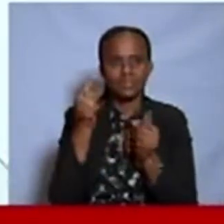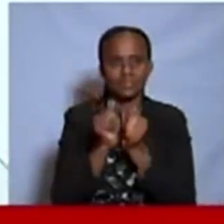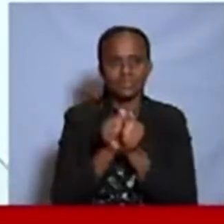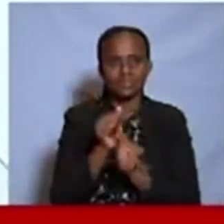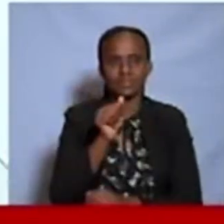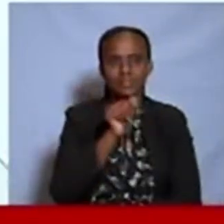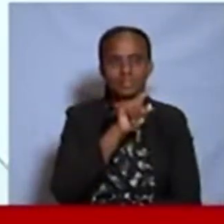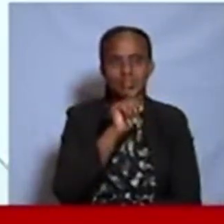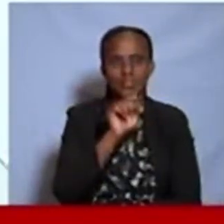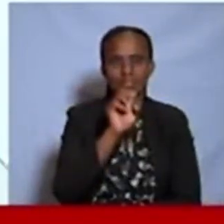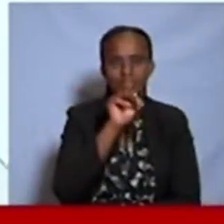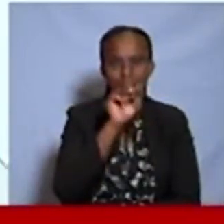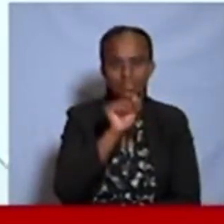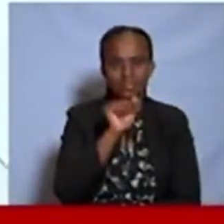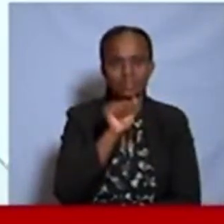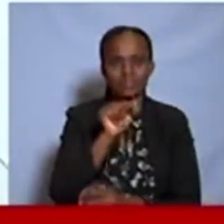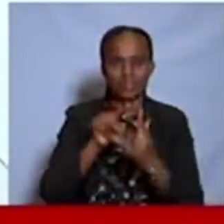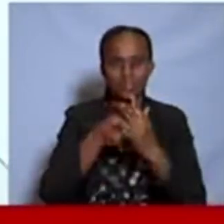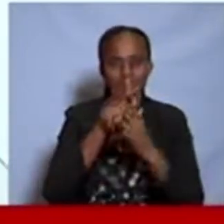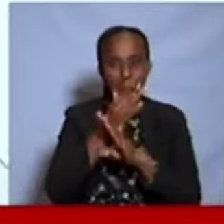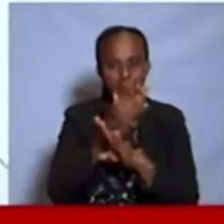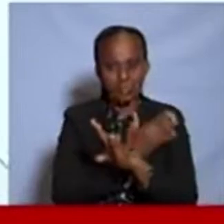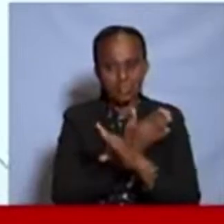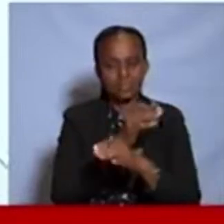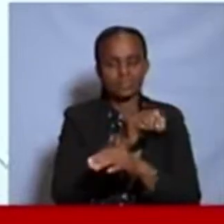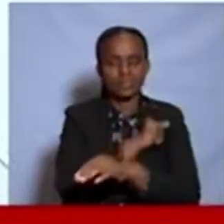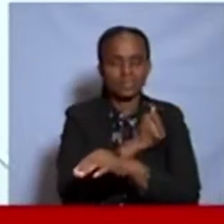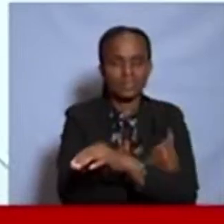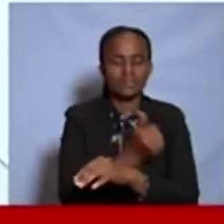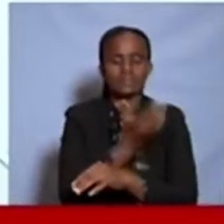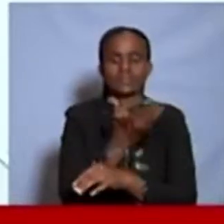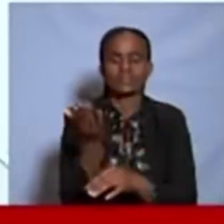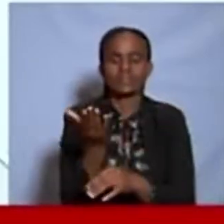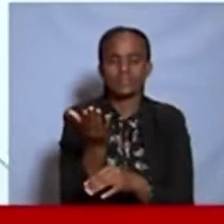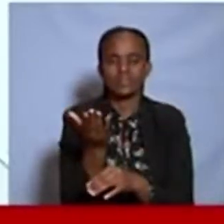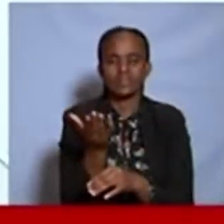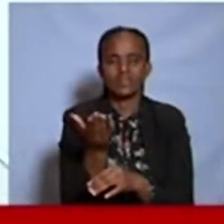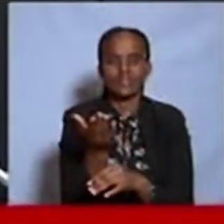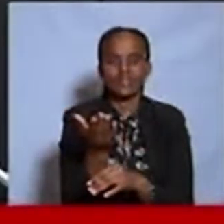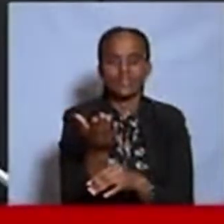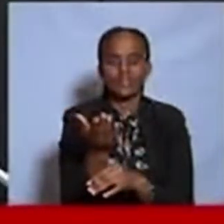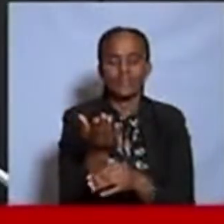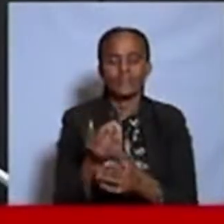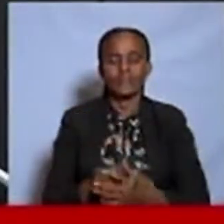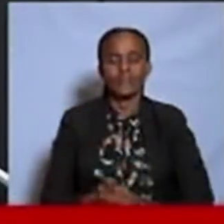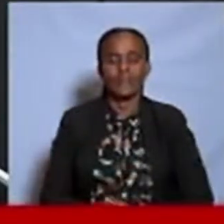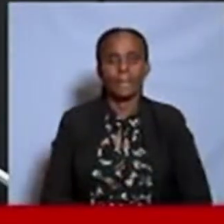why do you start before they even actually authorize you?